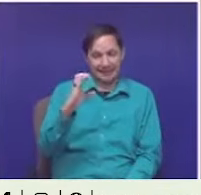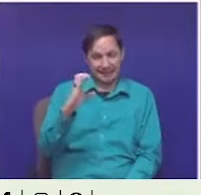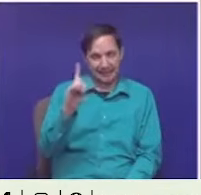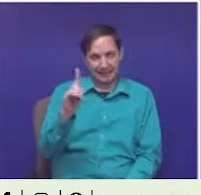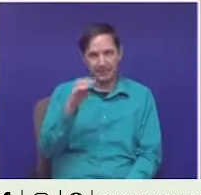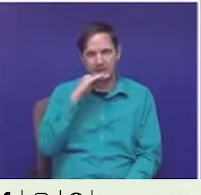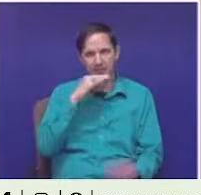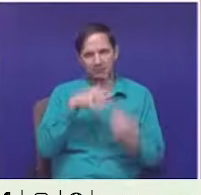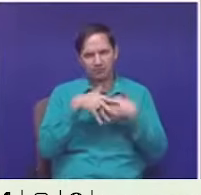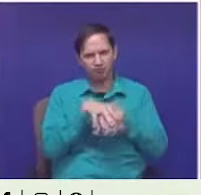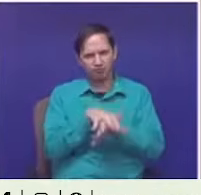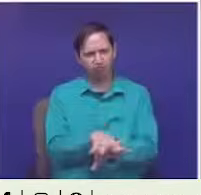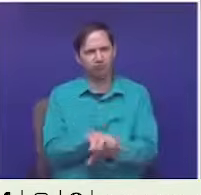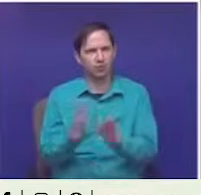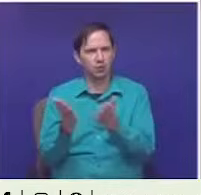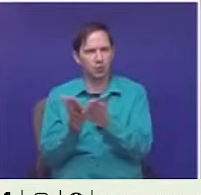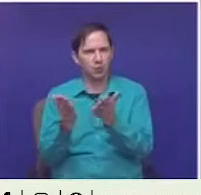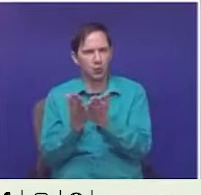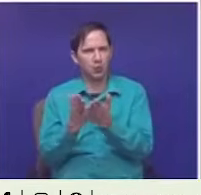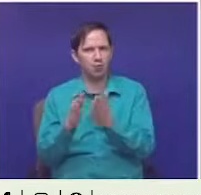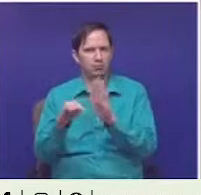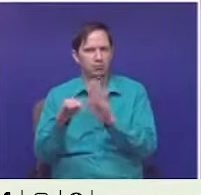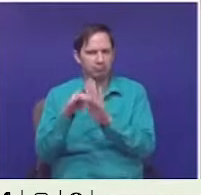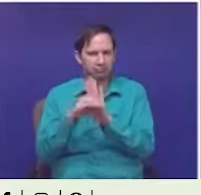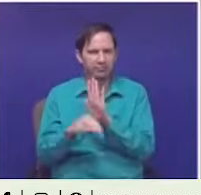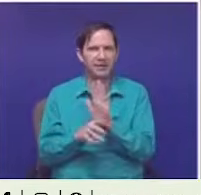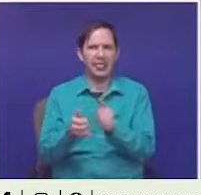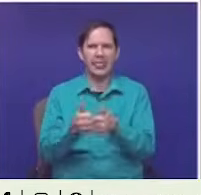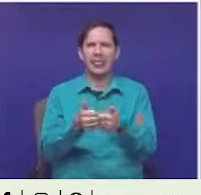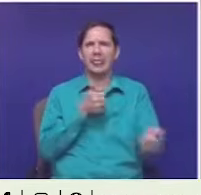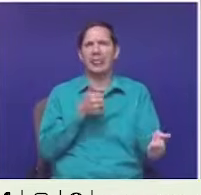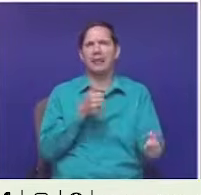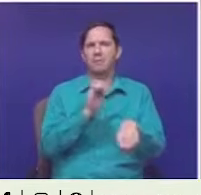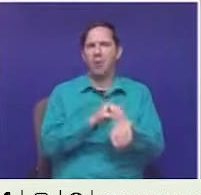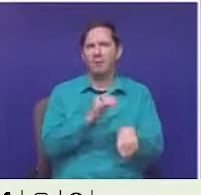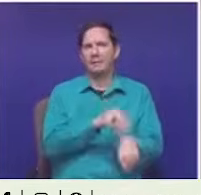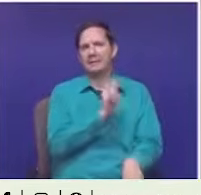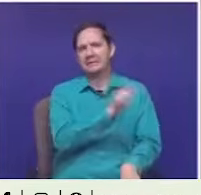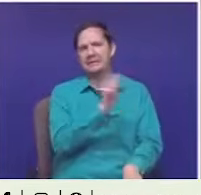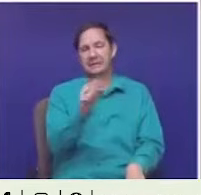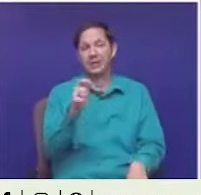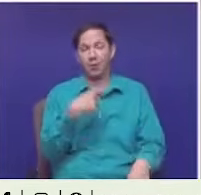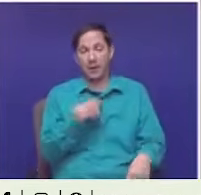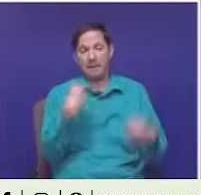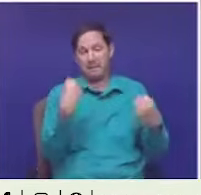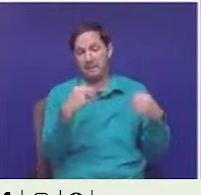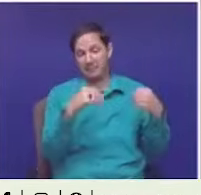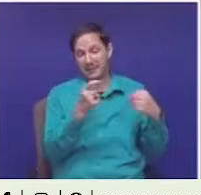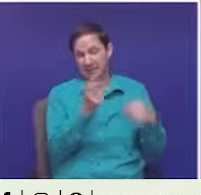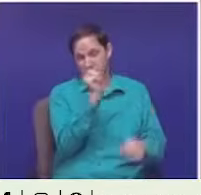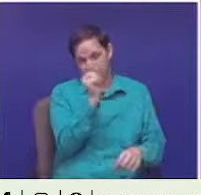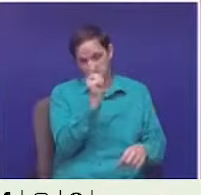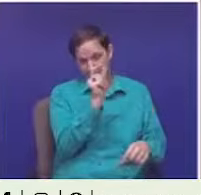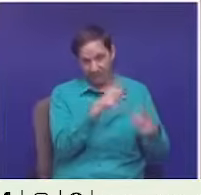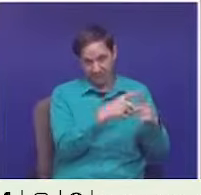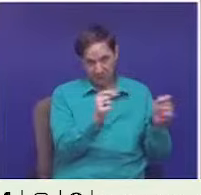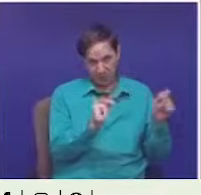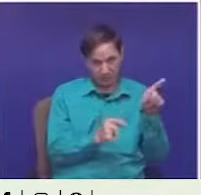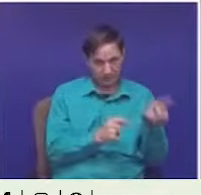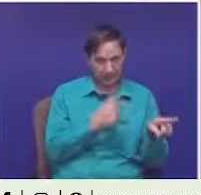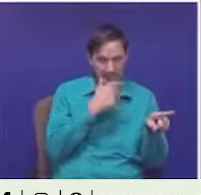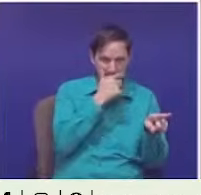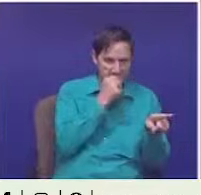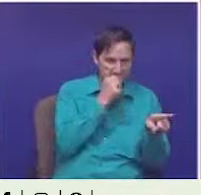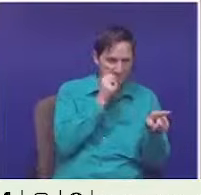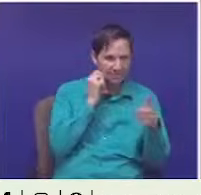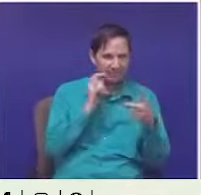interventions around serious backlogs across the country. So we are almost done with that. And remember, We also have SAFE, so